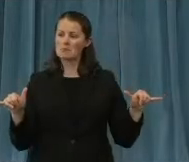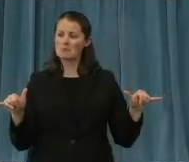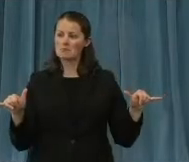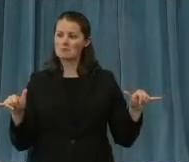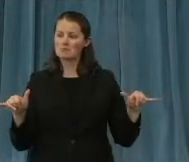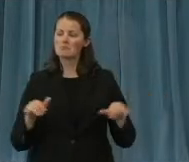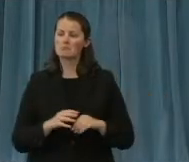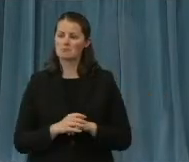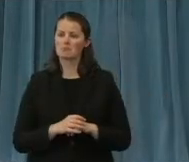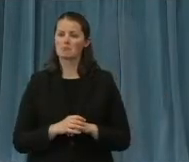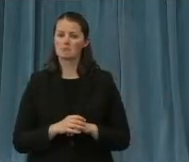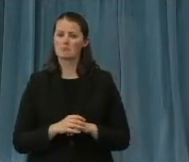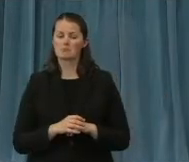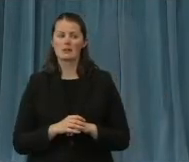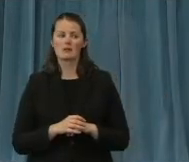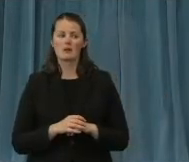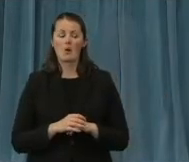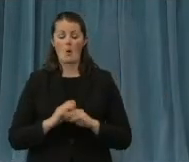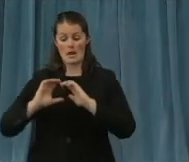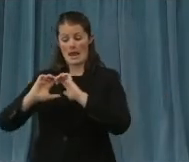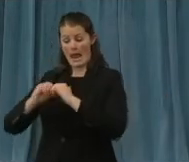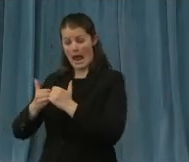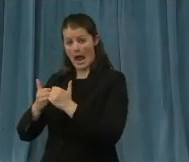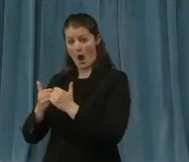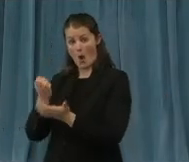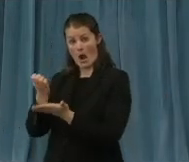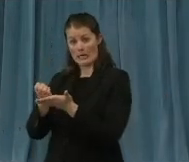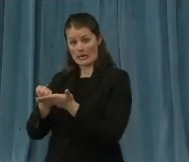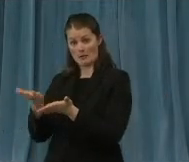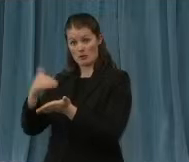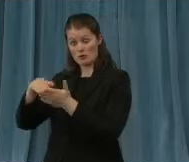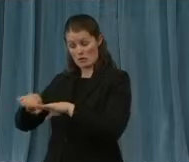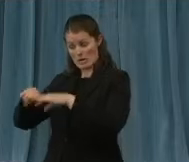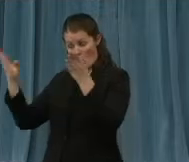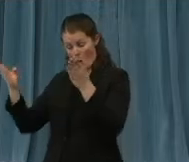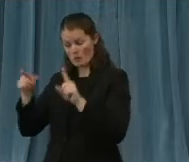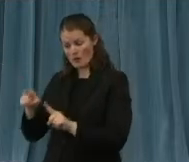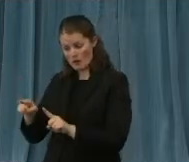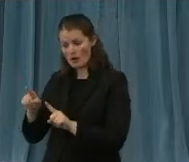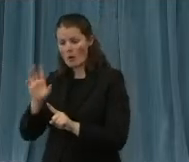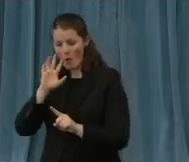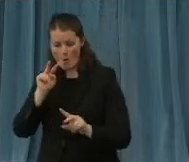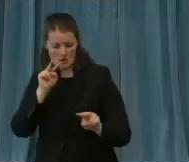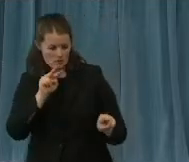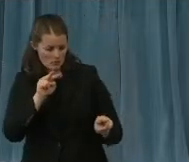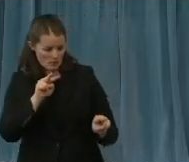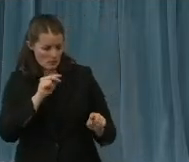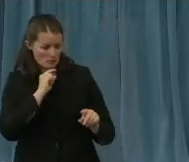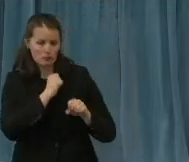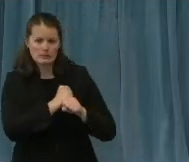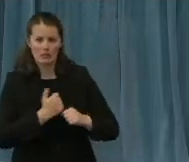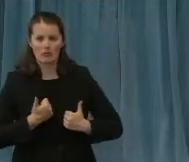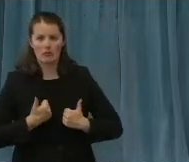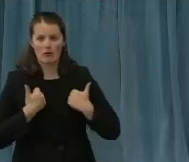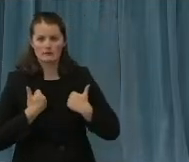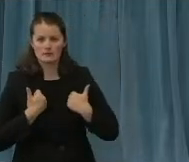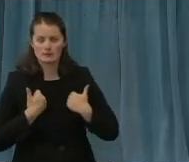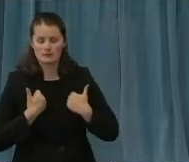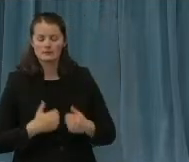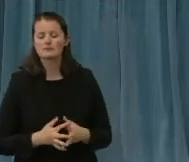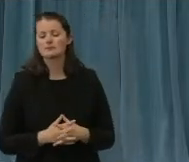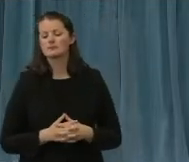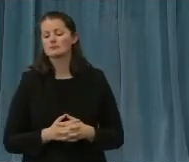is to ensure that Nevada's economic reopener is sustainable. We know the following to be true.